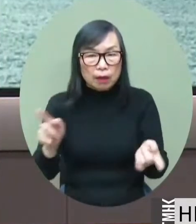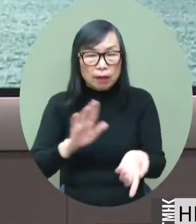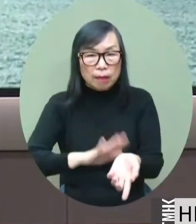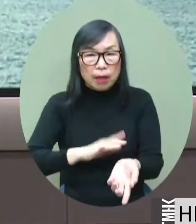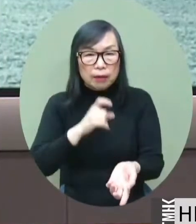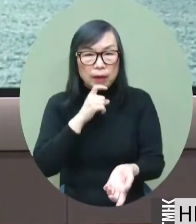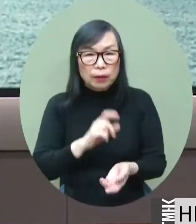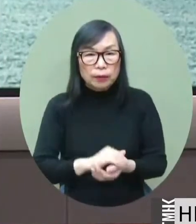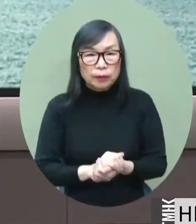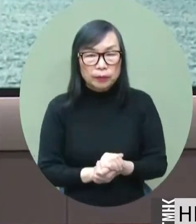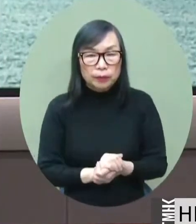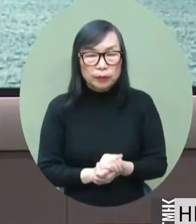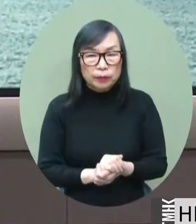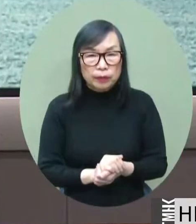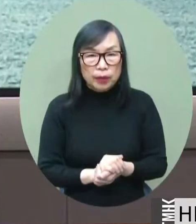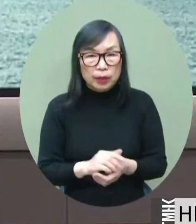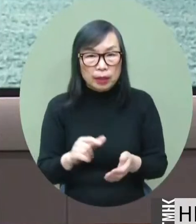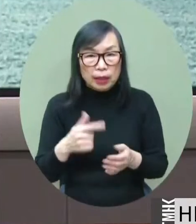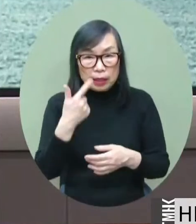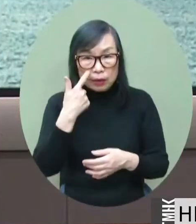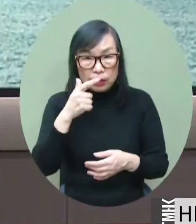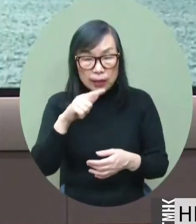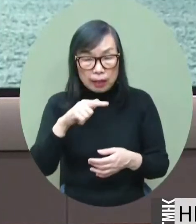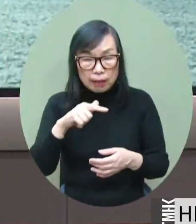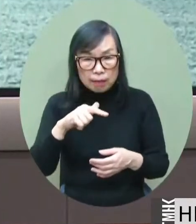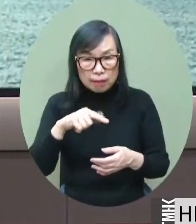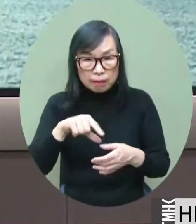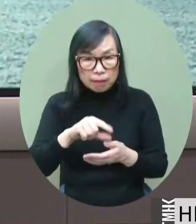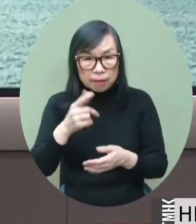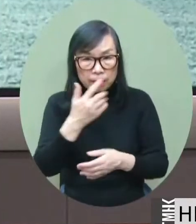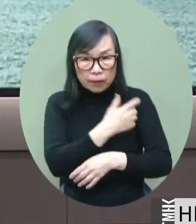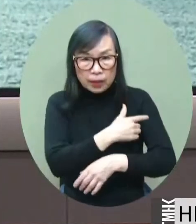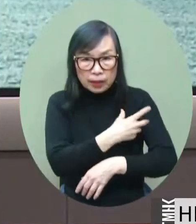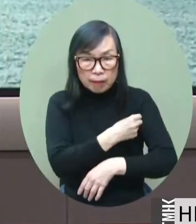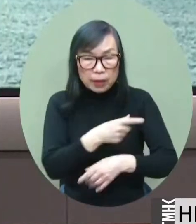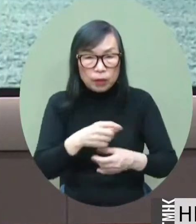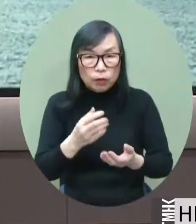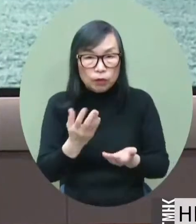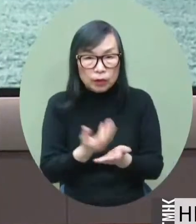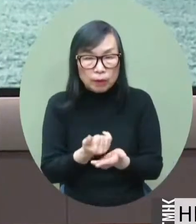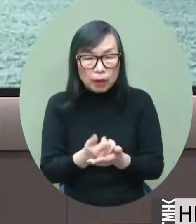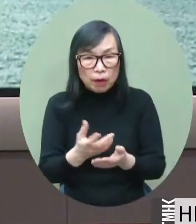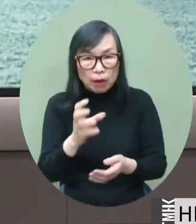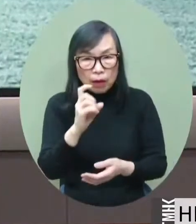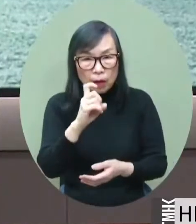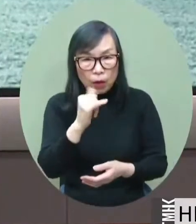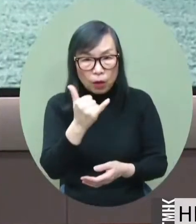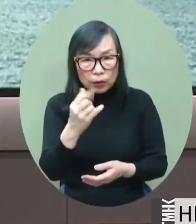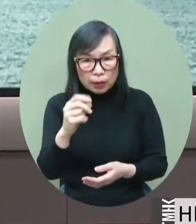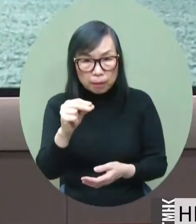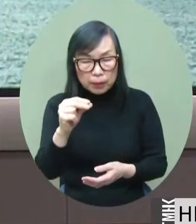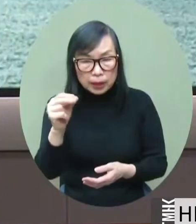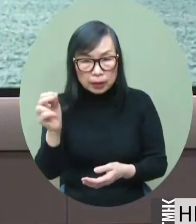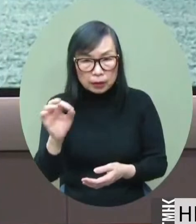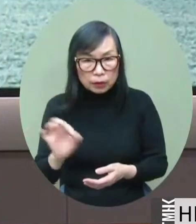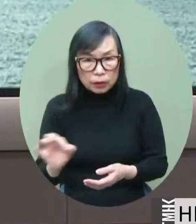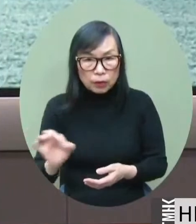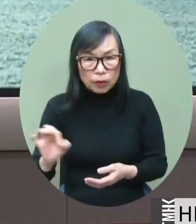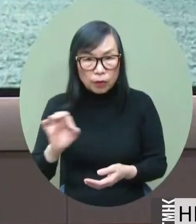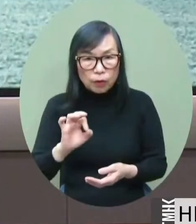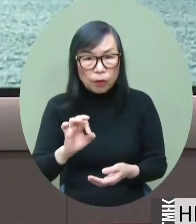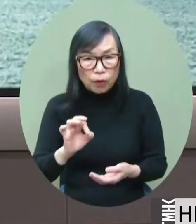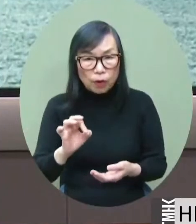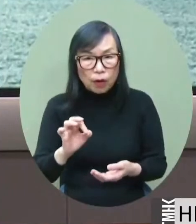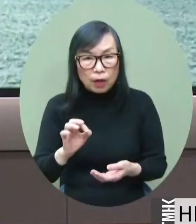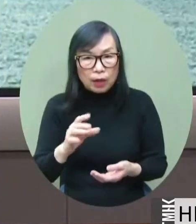88, all with chronic diseases. As for vaccination, among the deaths,